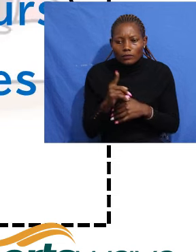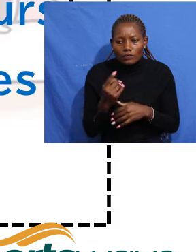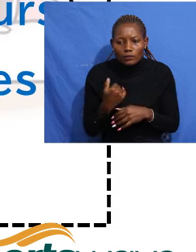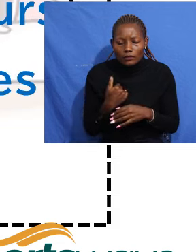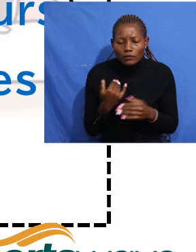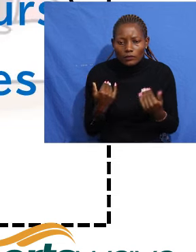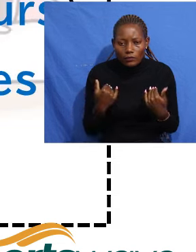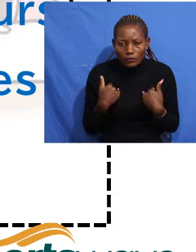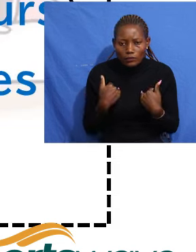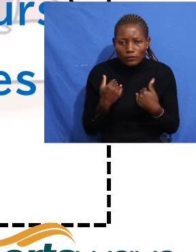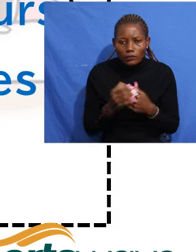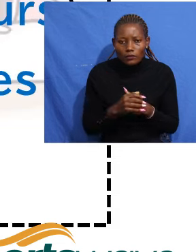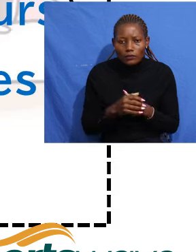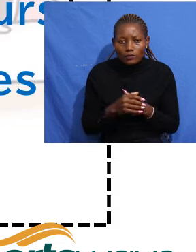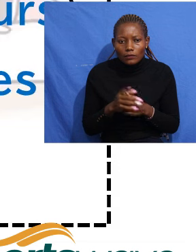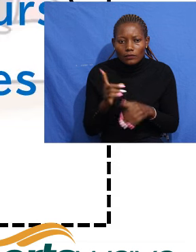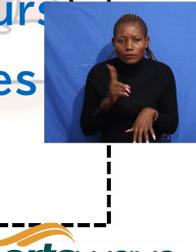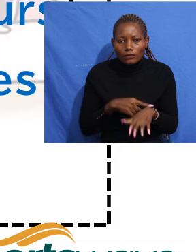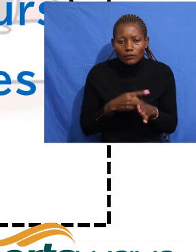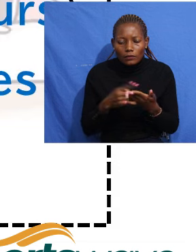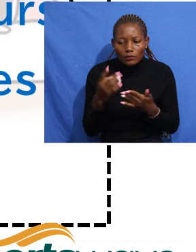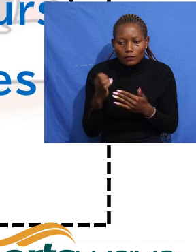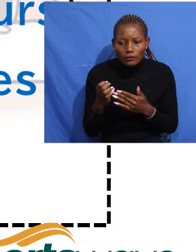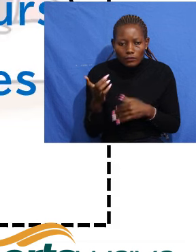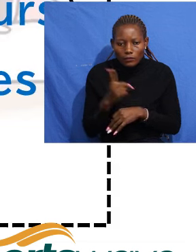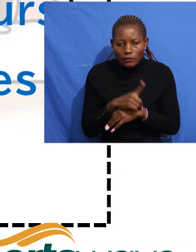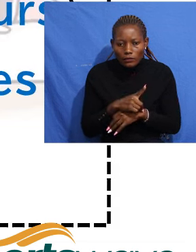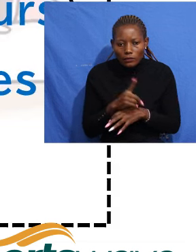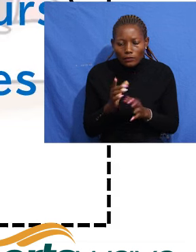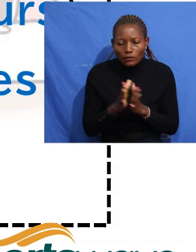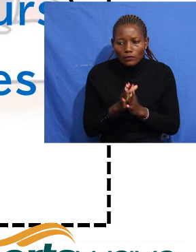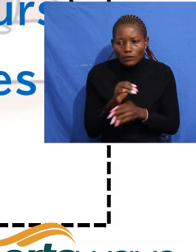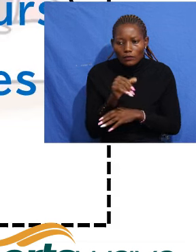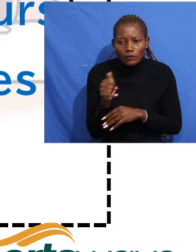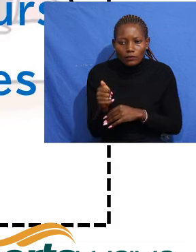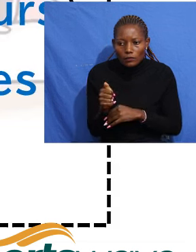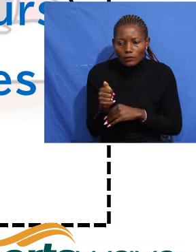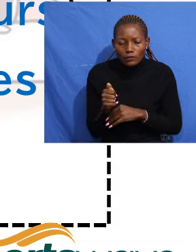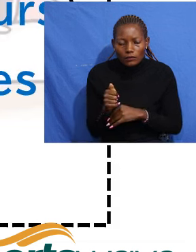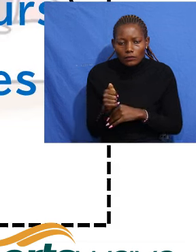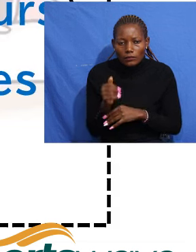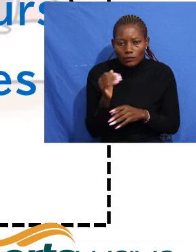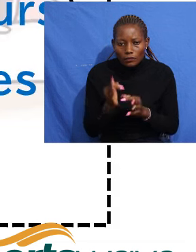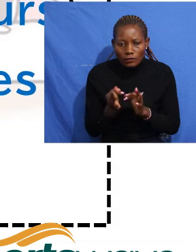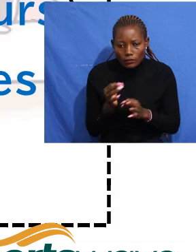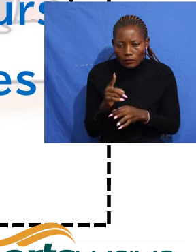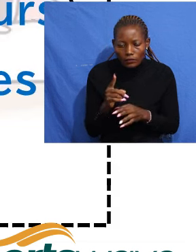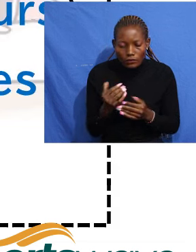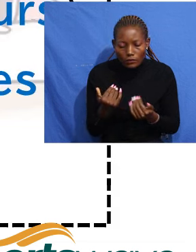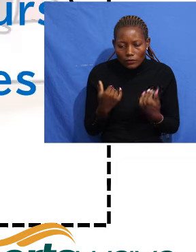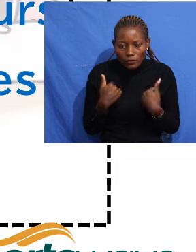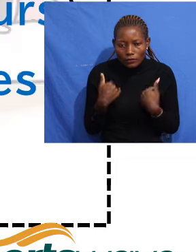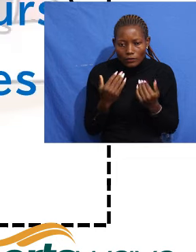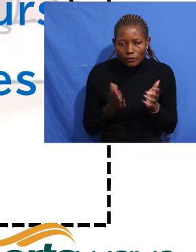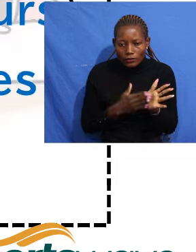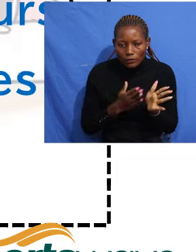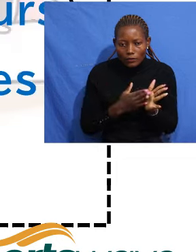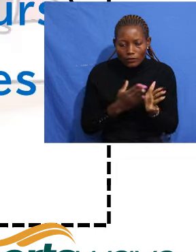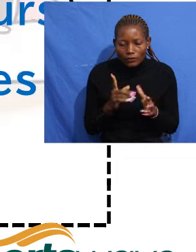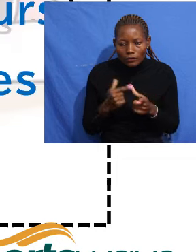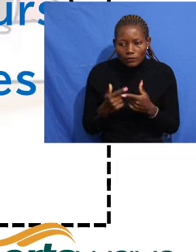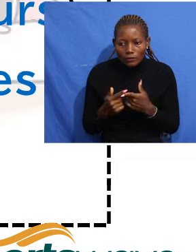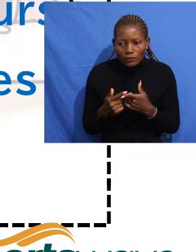sleep during weekdays. And another criteria is that if you fall asleep too quick during